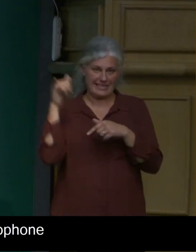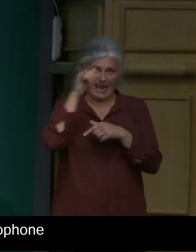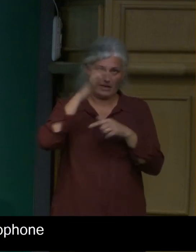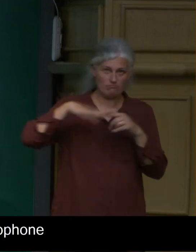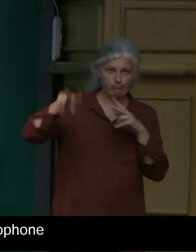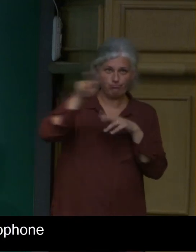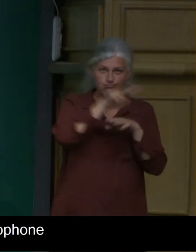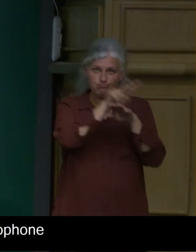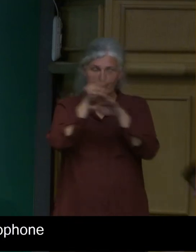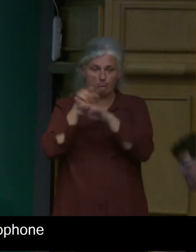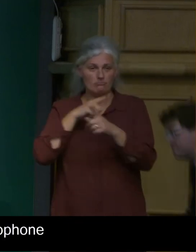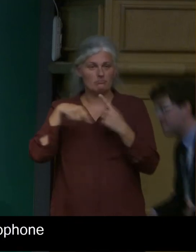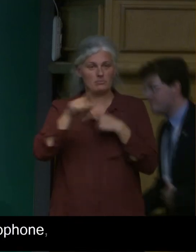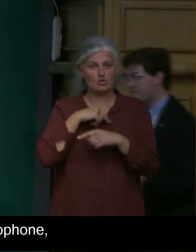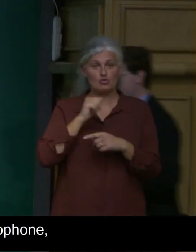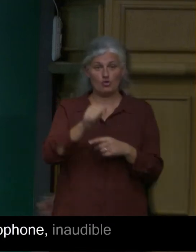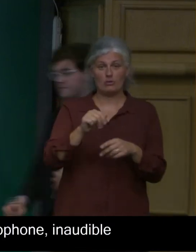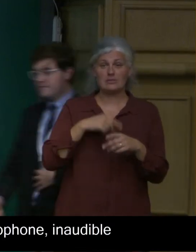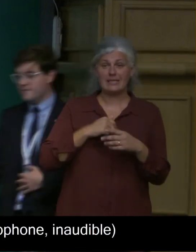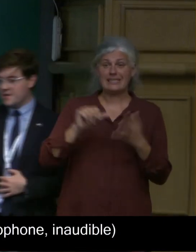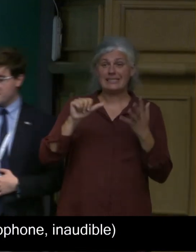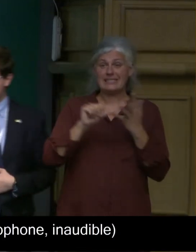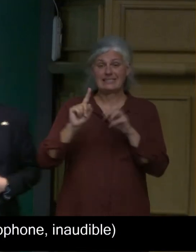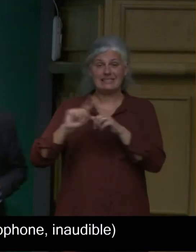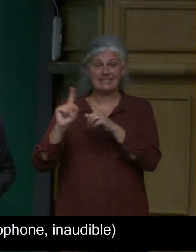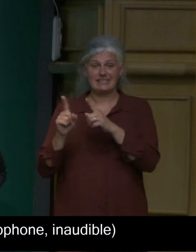disgraceful if you're a rosemary